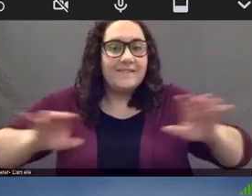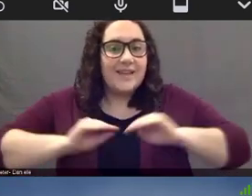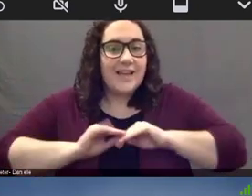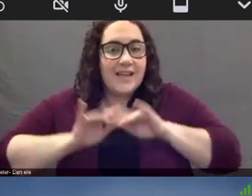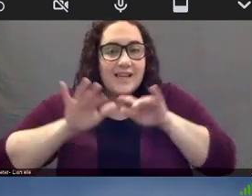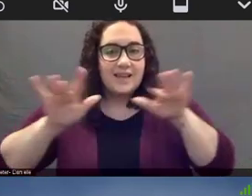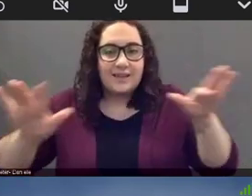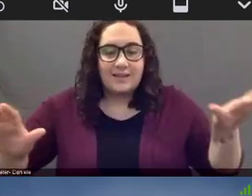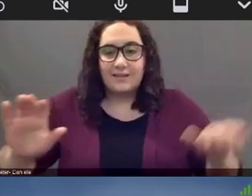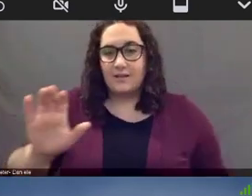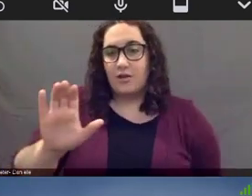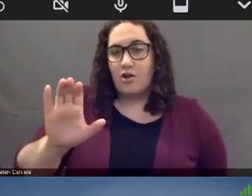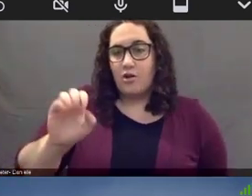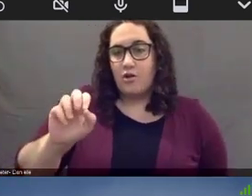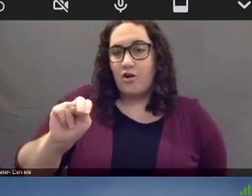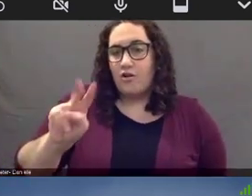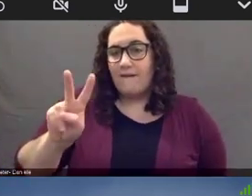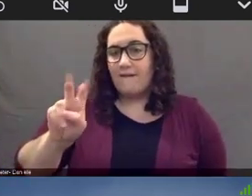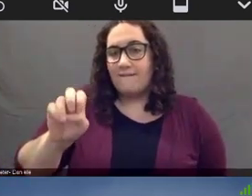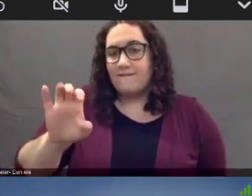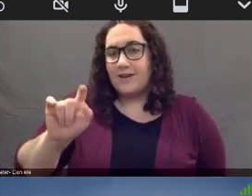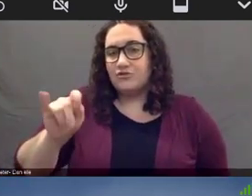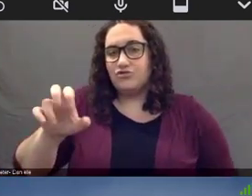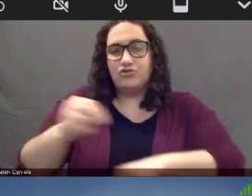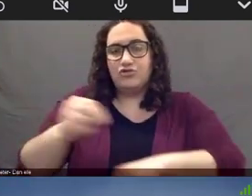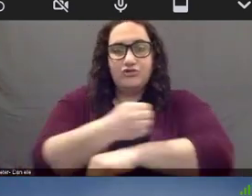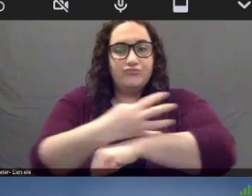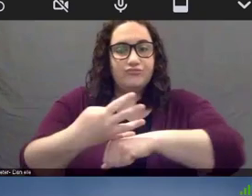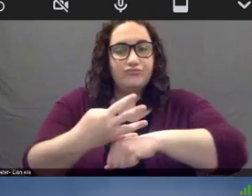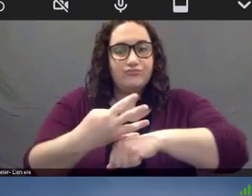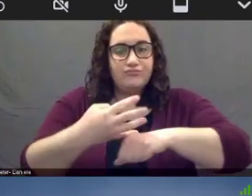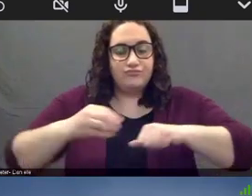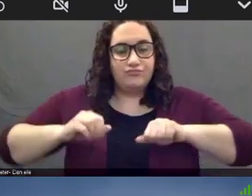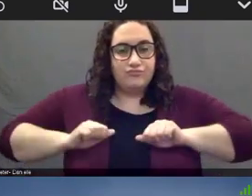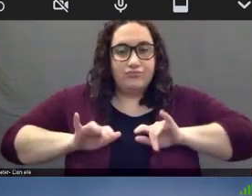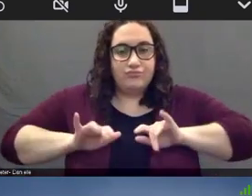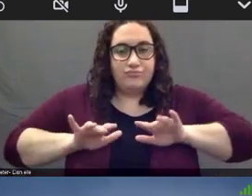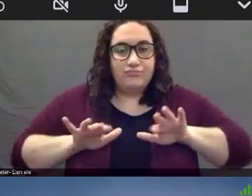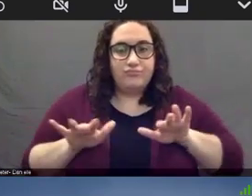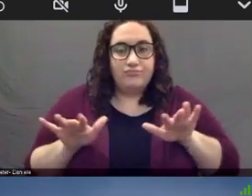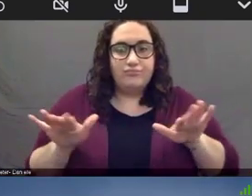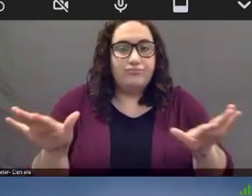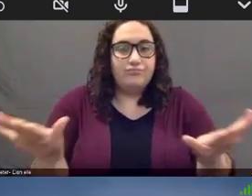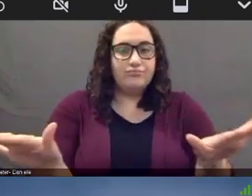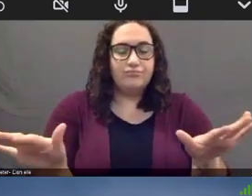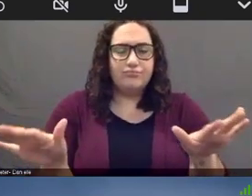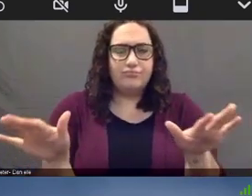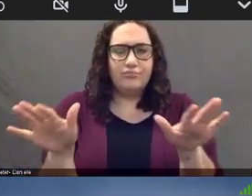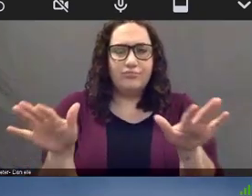body is going to be, you know, is going to come from a drop in temperature of the body.